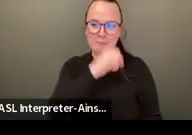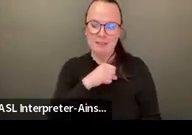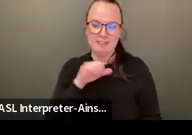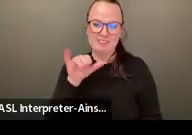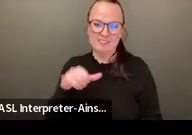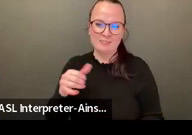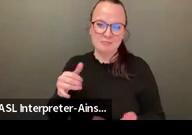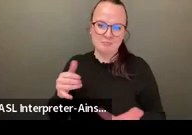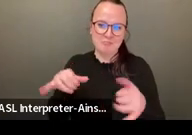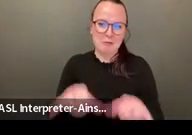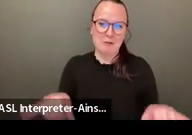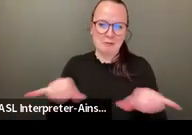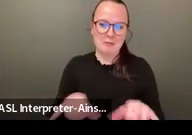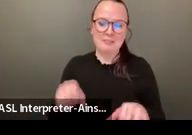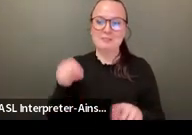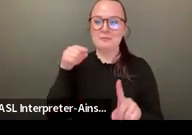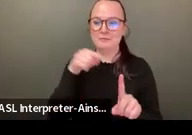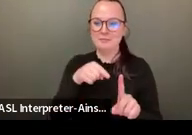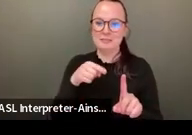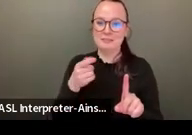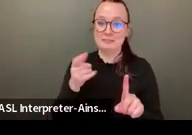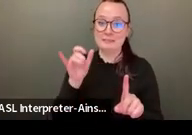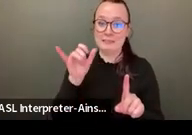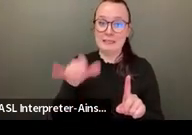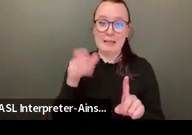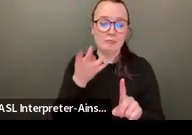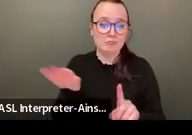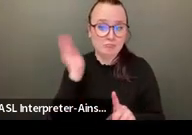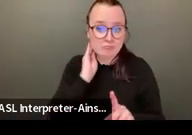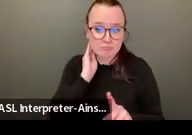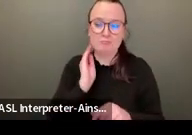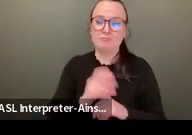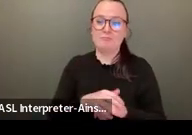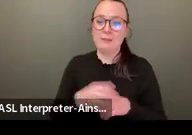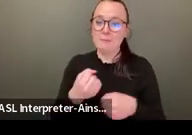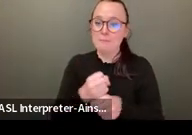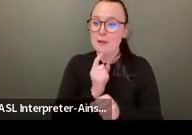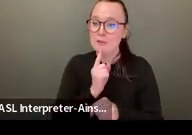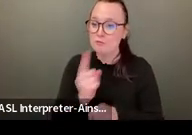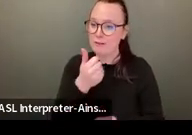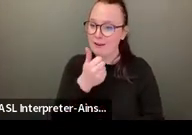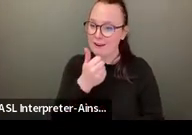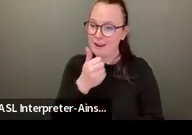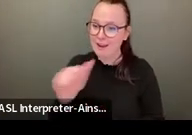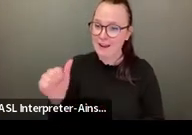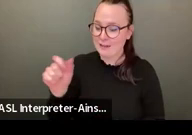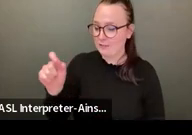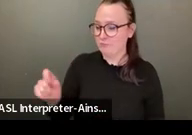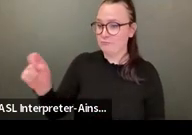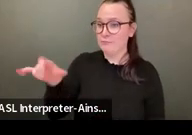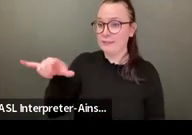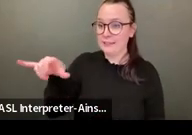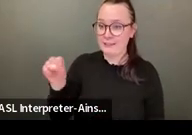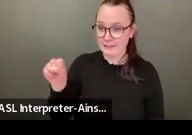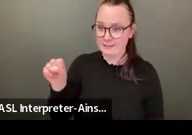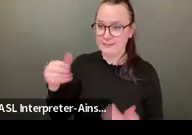piece really starts to come into play. And so just making sure that anything that's marked yes has